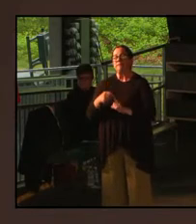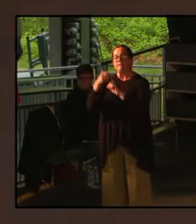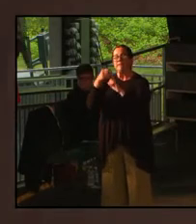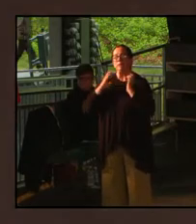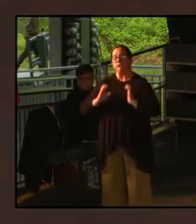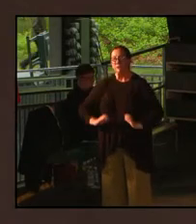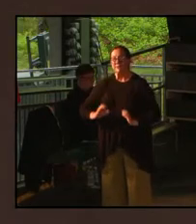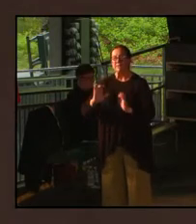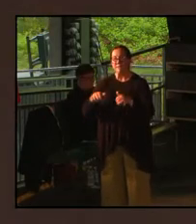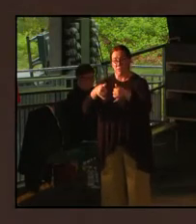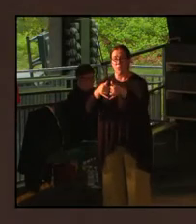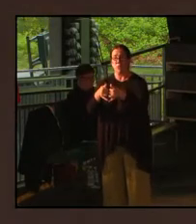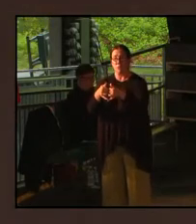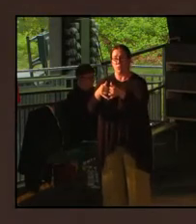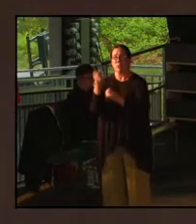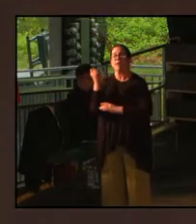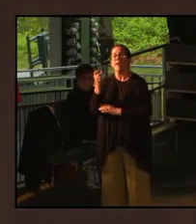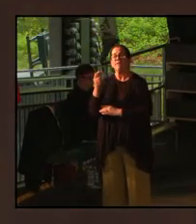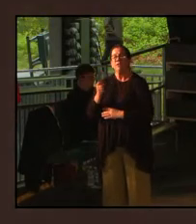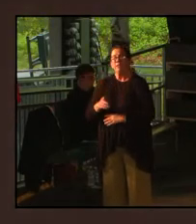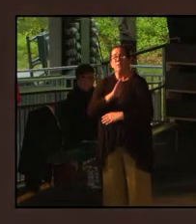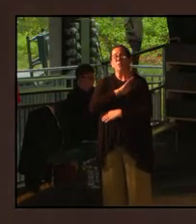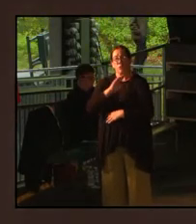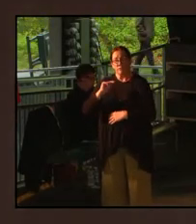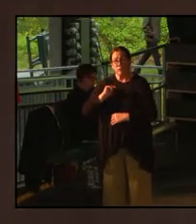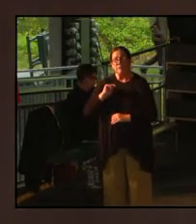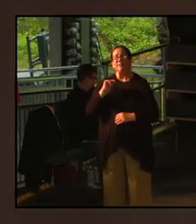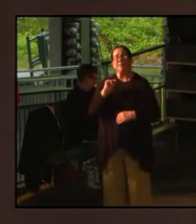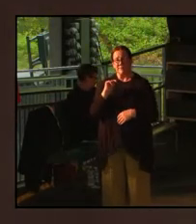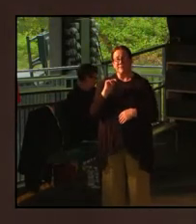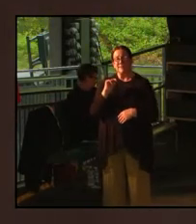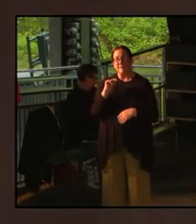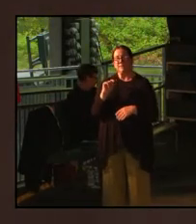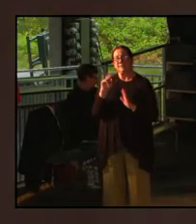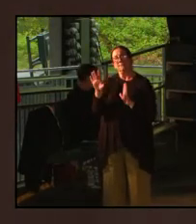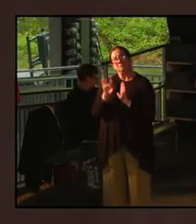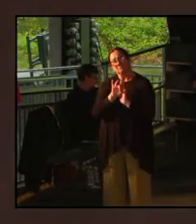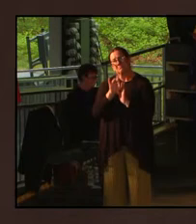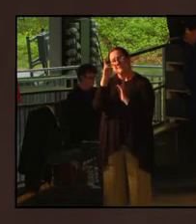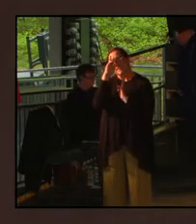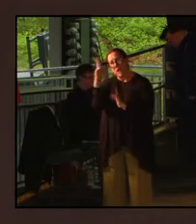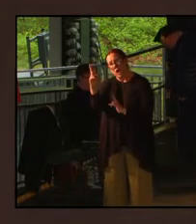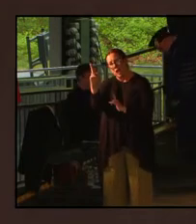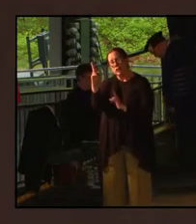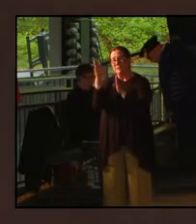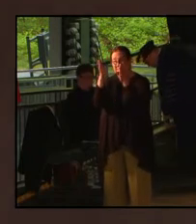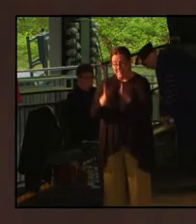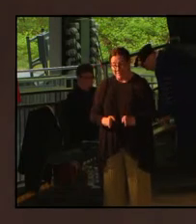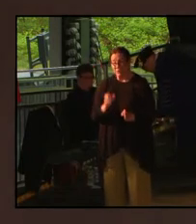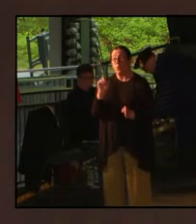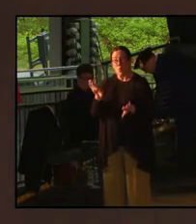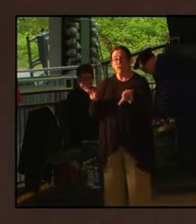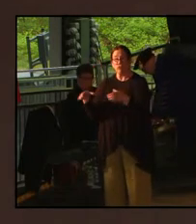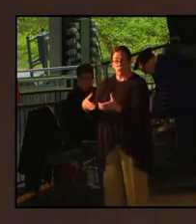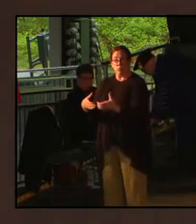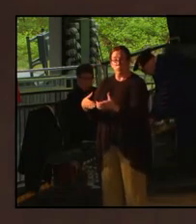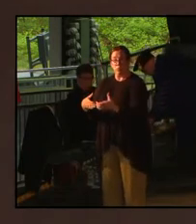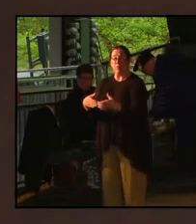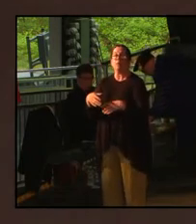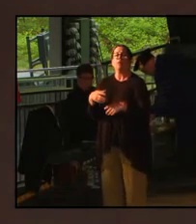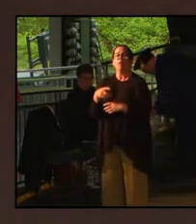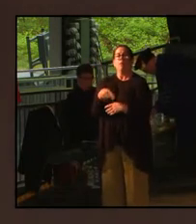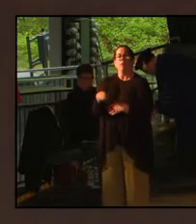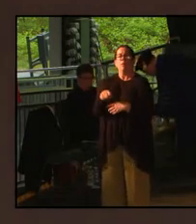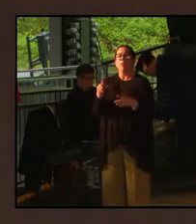Award. Each year, the Board of Trustees honors an individual or group of individuals who have made